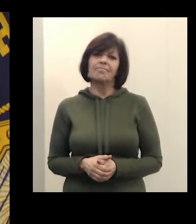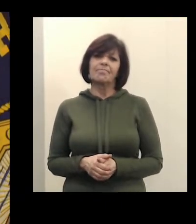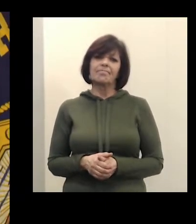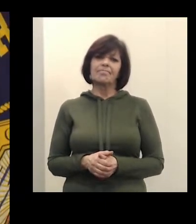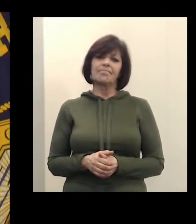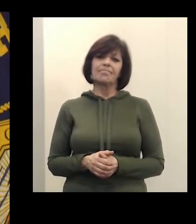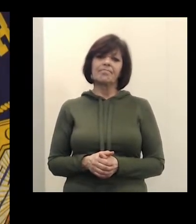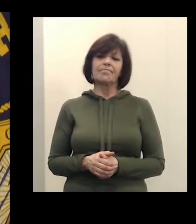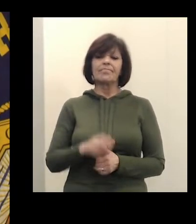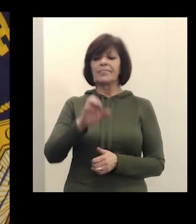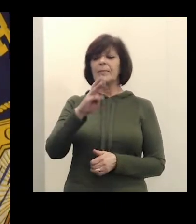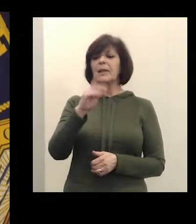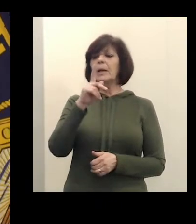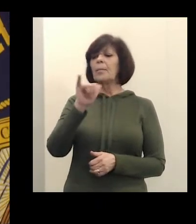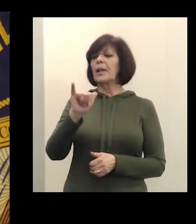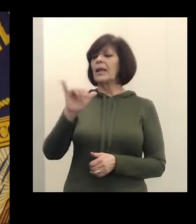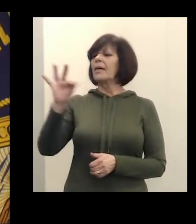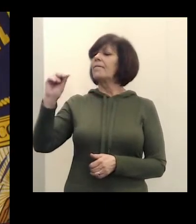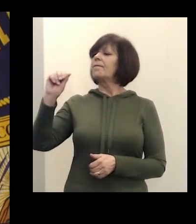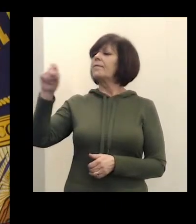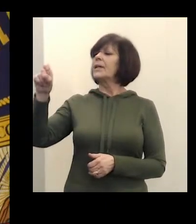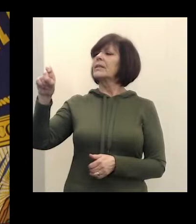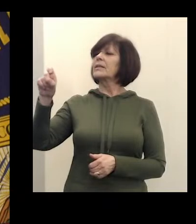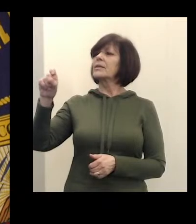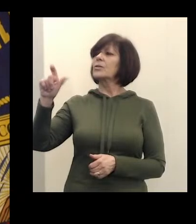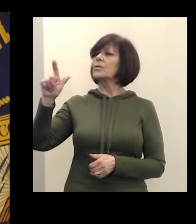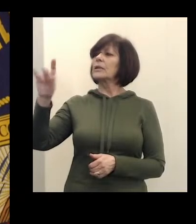Emily Gersh, Fox 29.